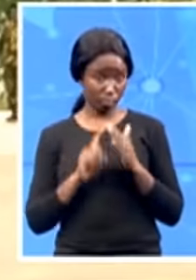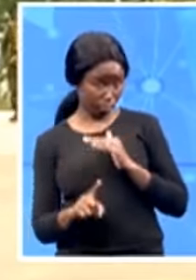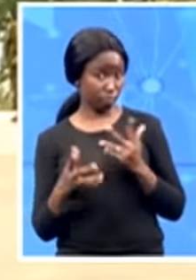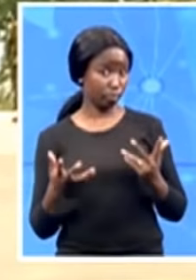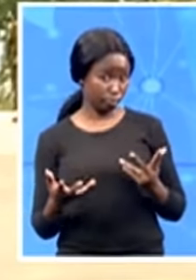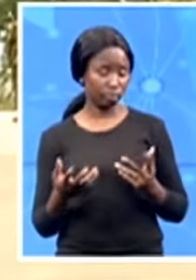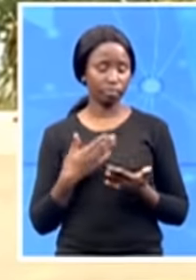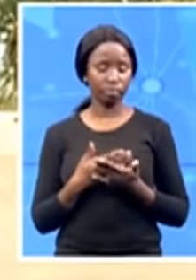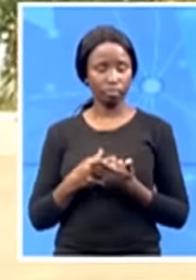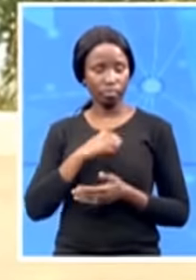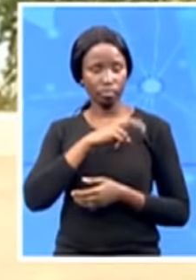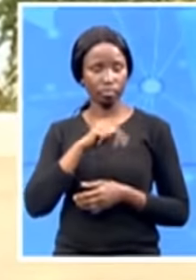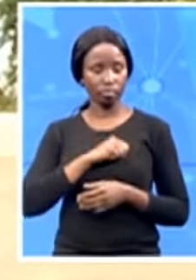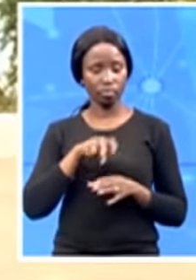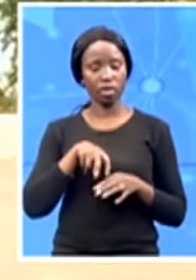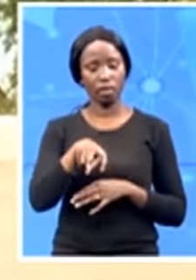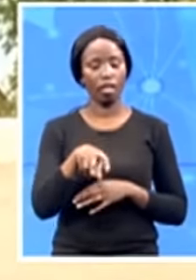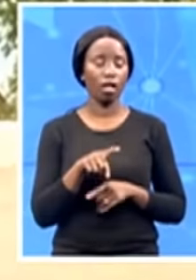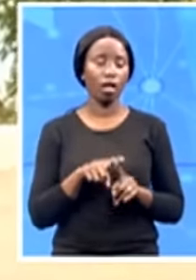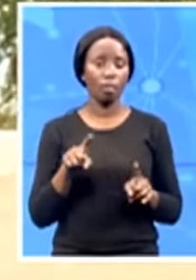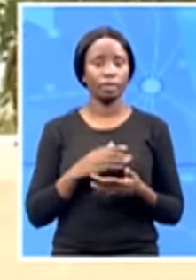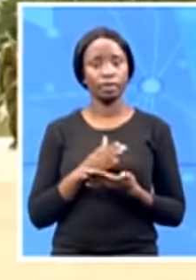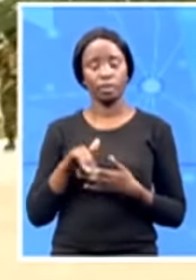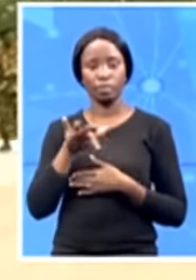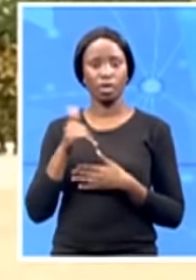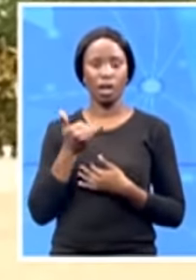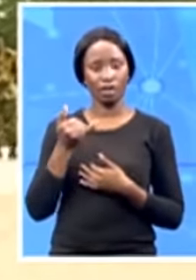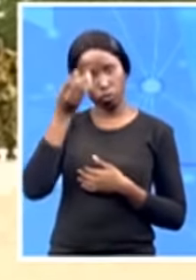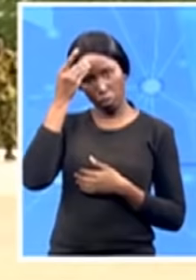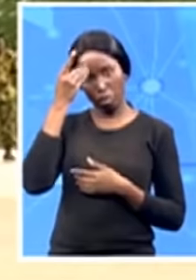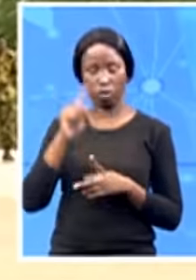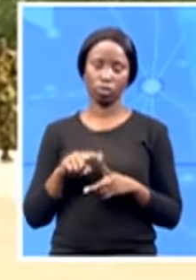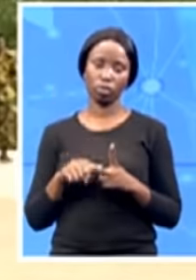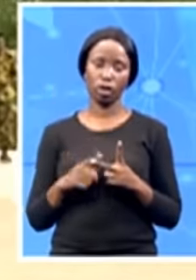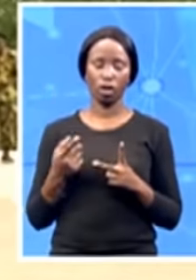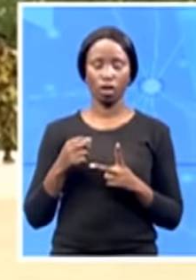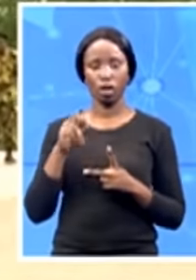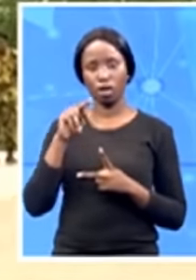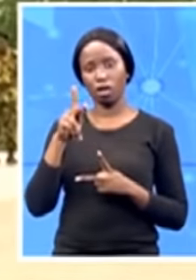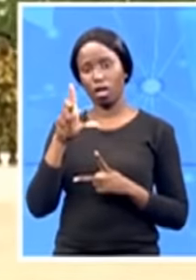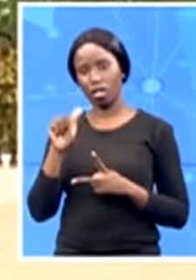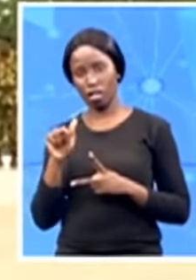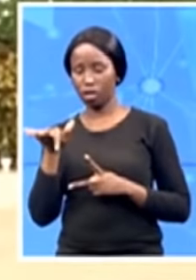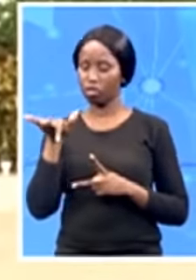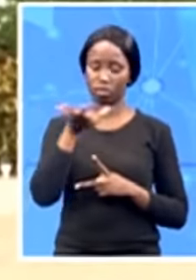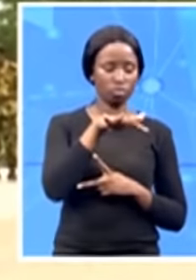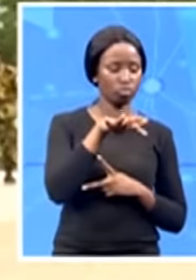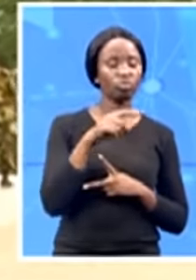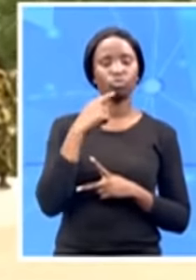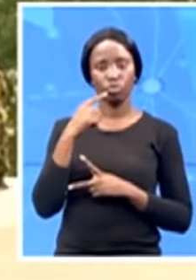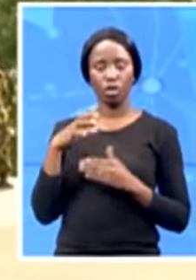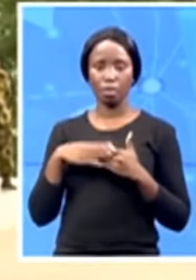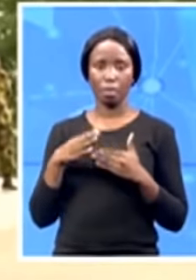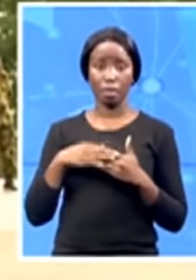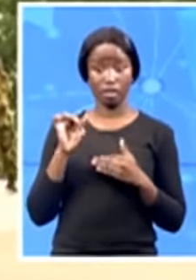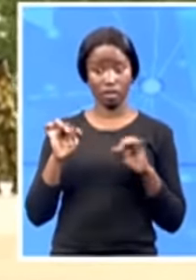areas such as Durban and around Nkandla, we are told that members of the public and the supporters, members of the ANC,